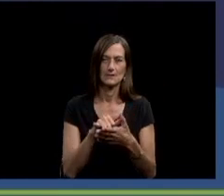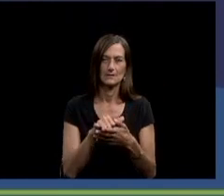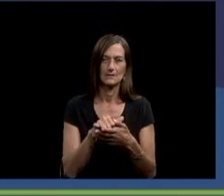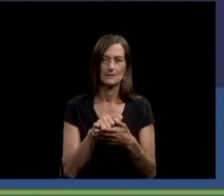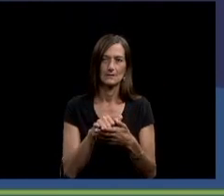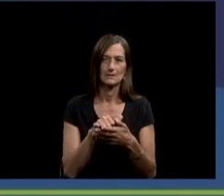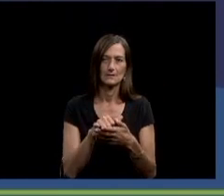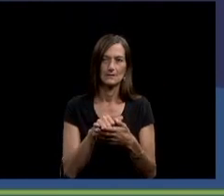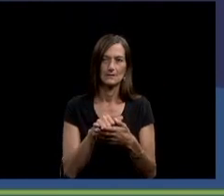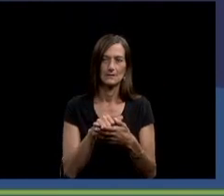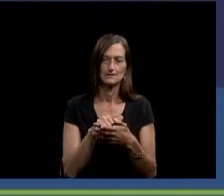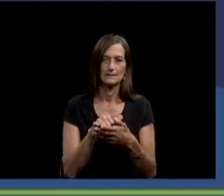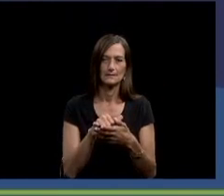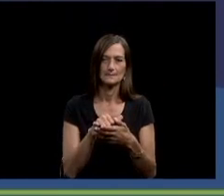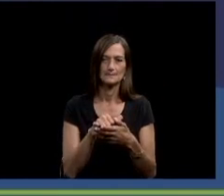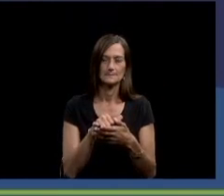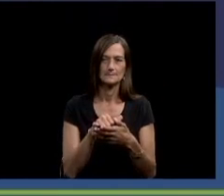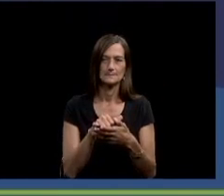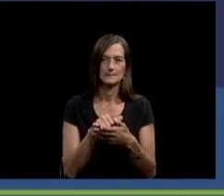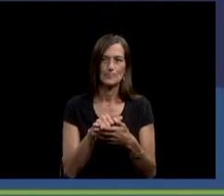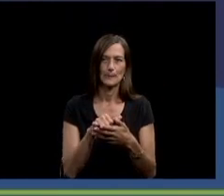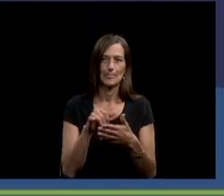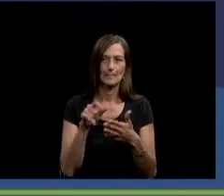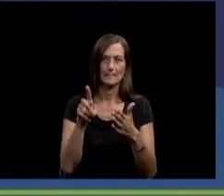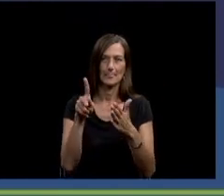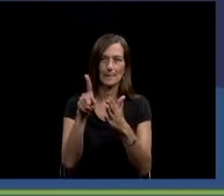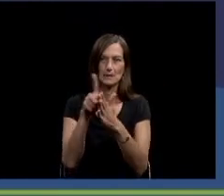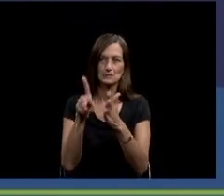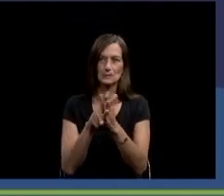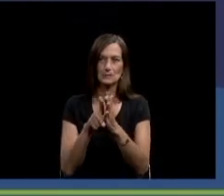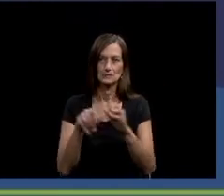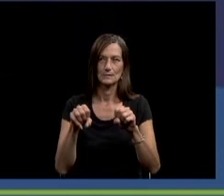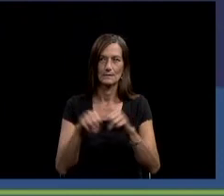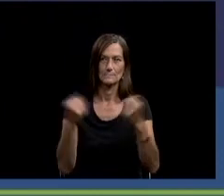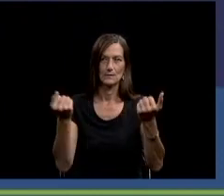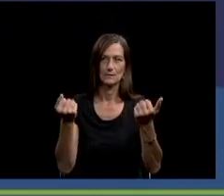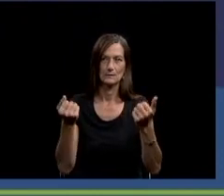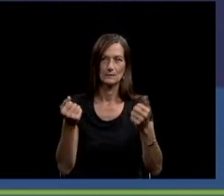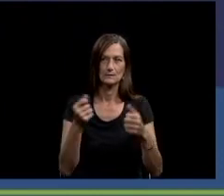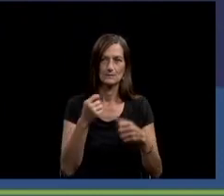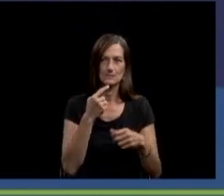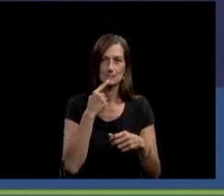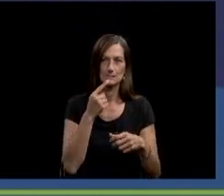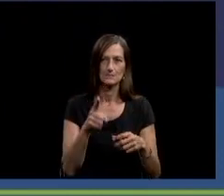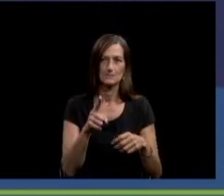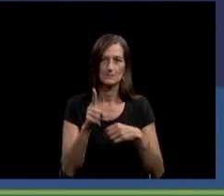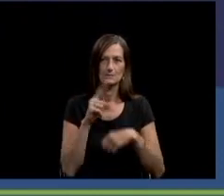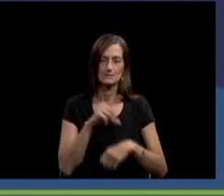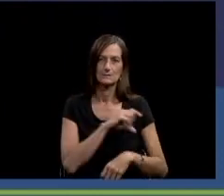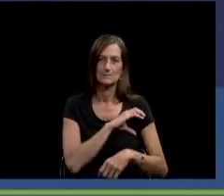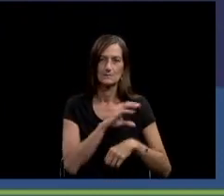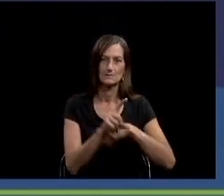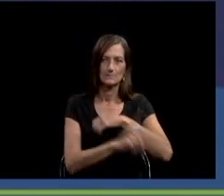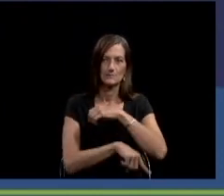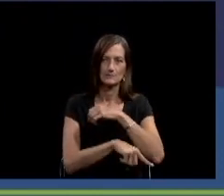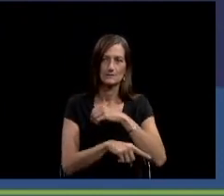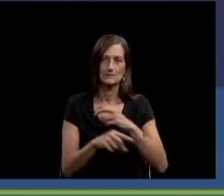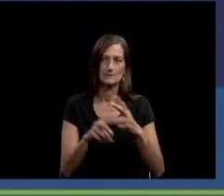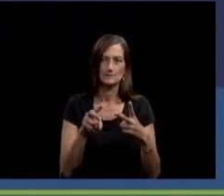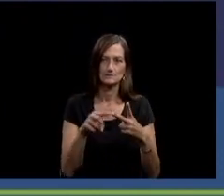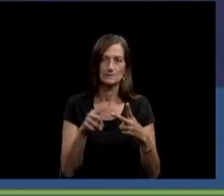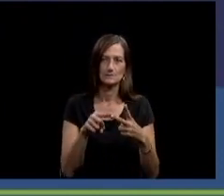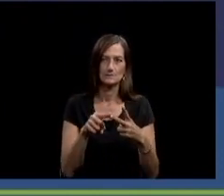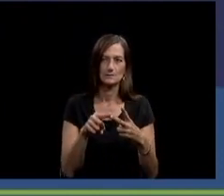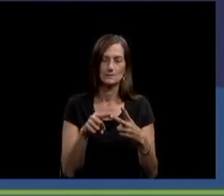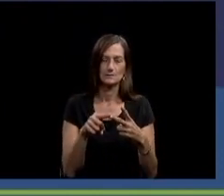that there is consequence. So that I'm going to ask 2 questions, and I'll just go off and listen. The other one is the mental health aspects. How